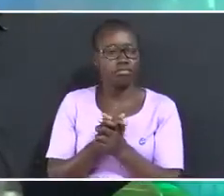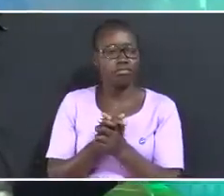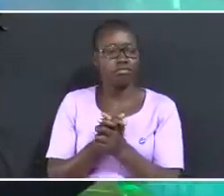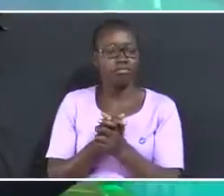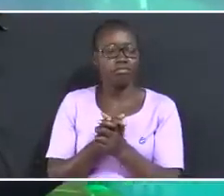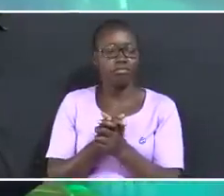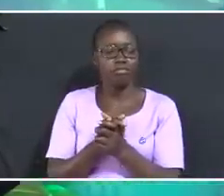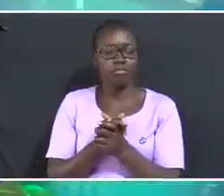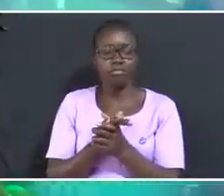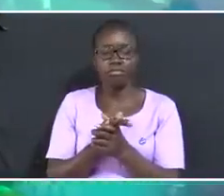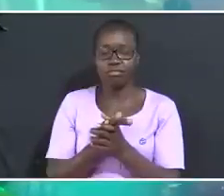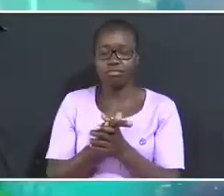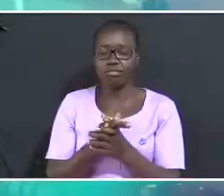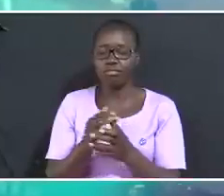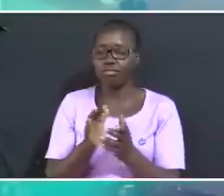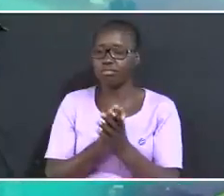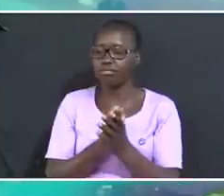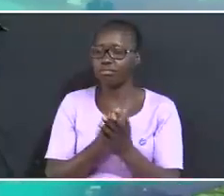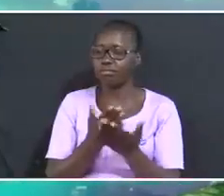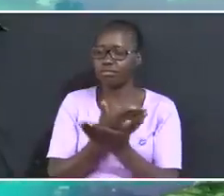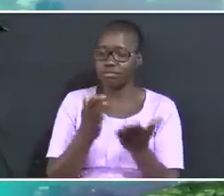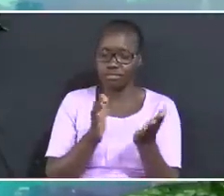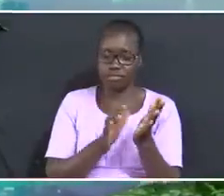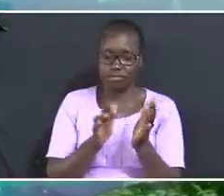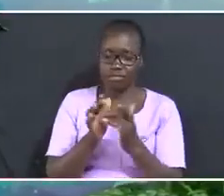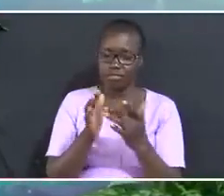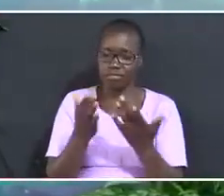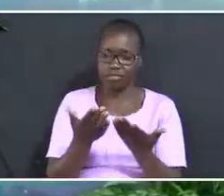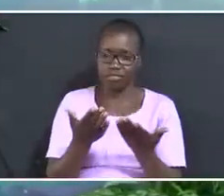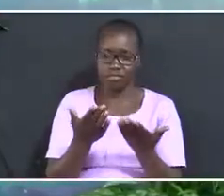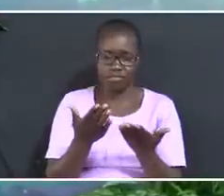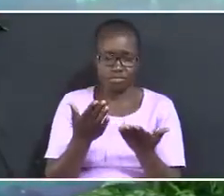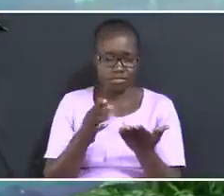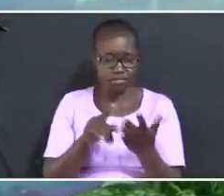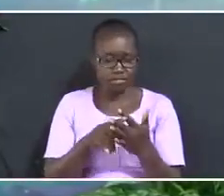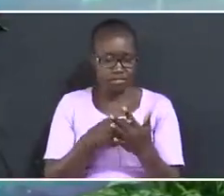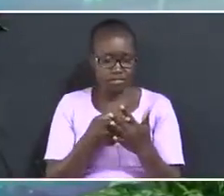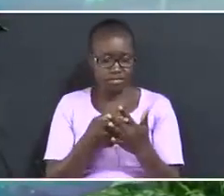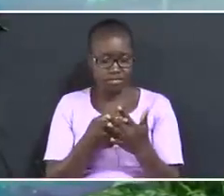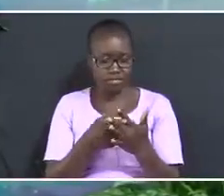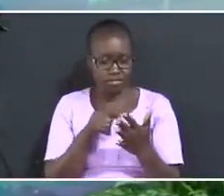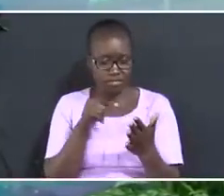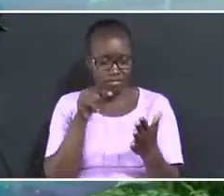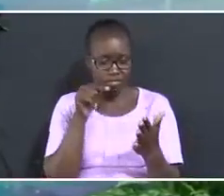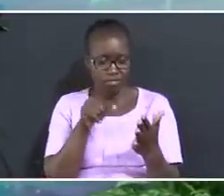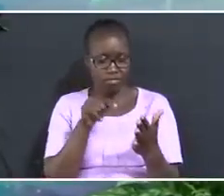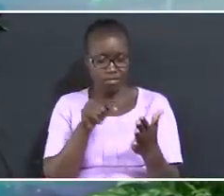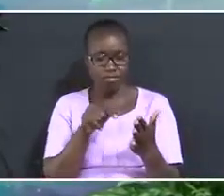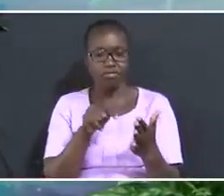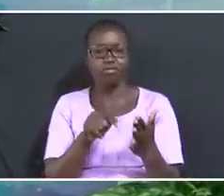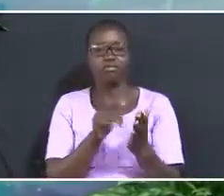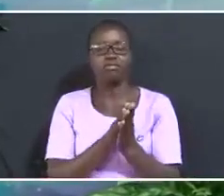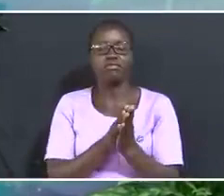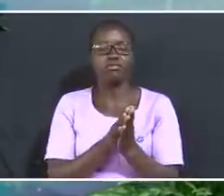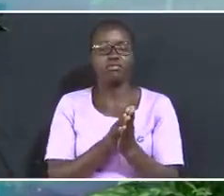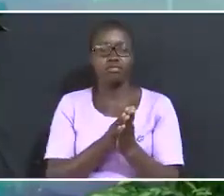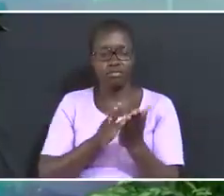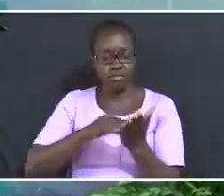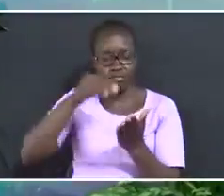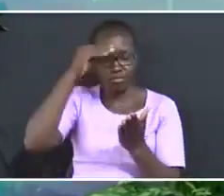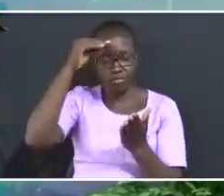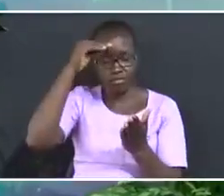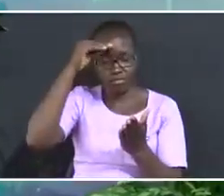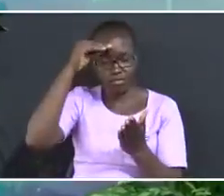And we shall now use our Bible to start this study on